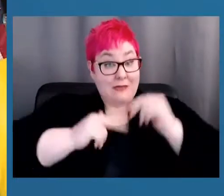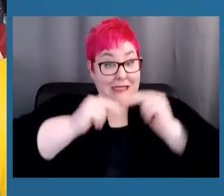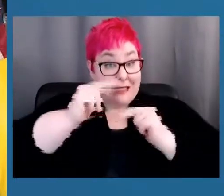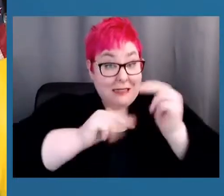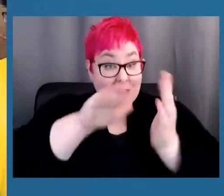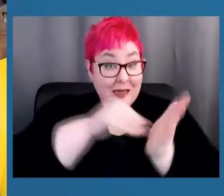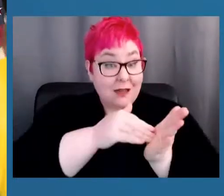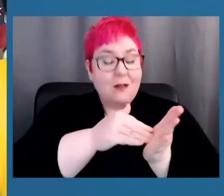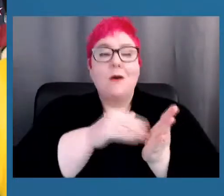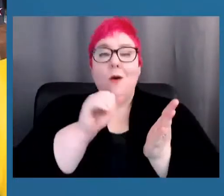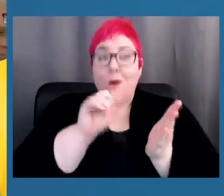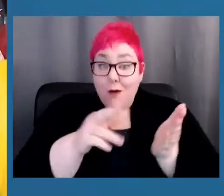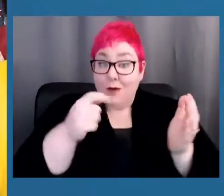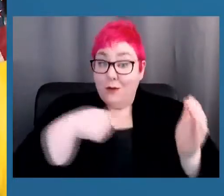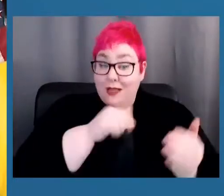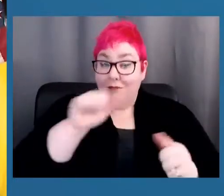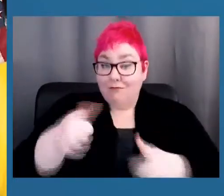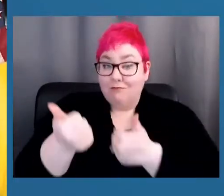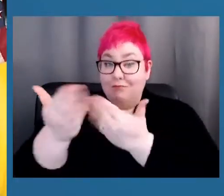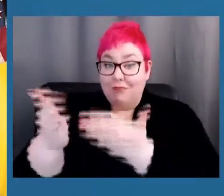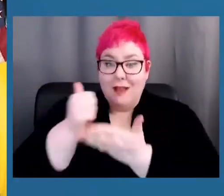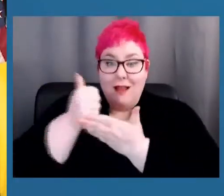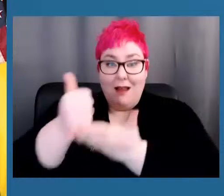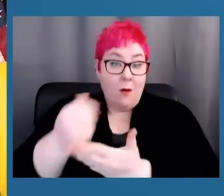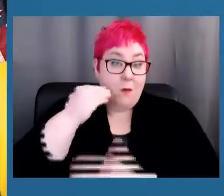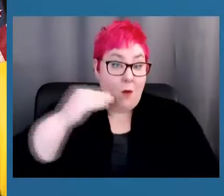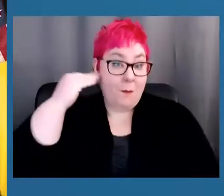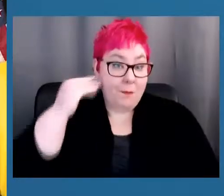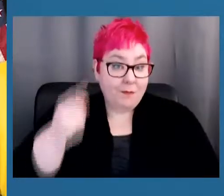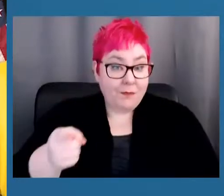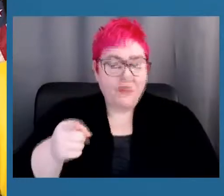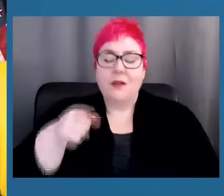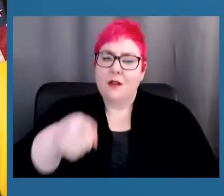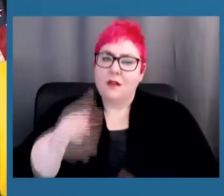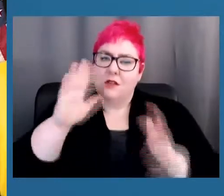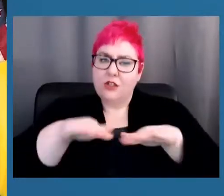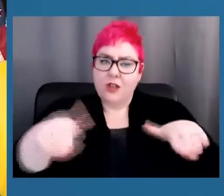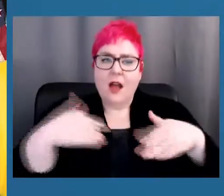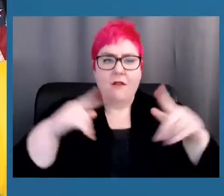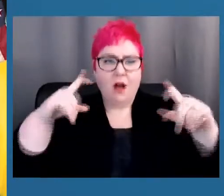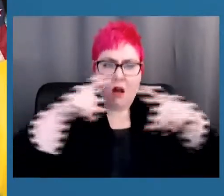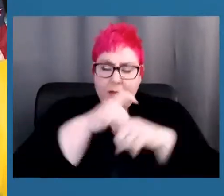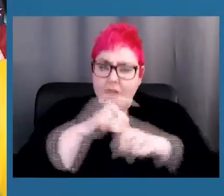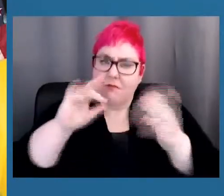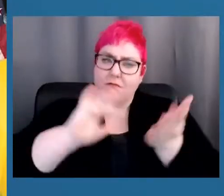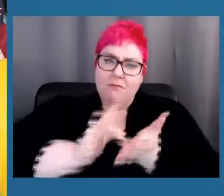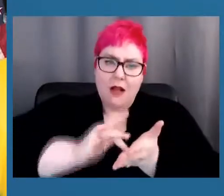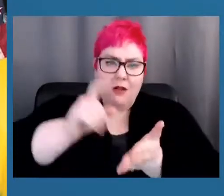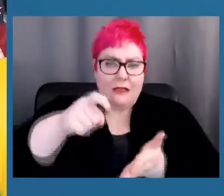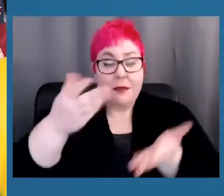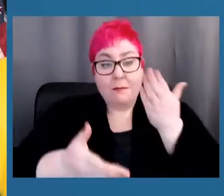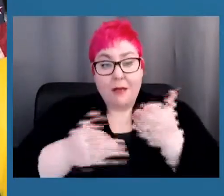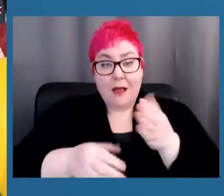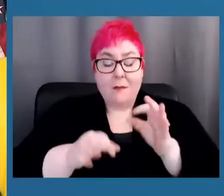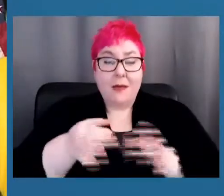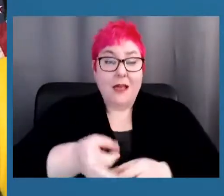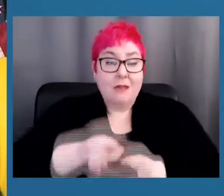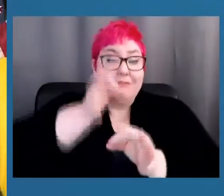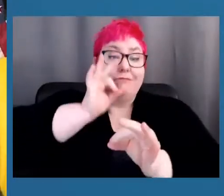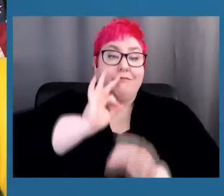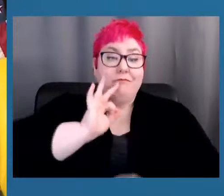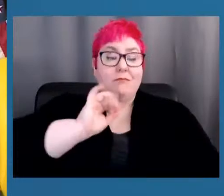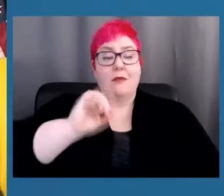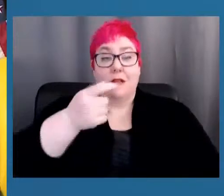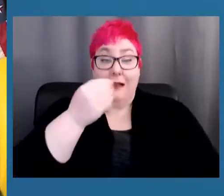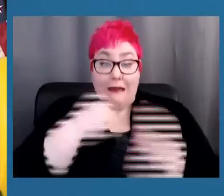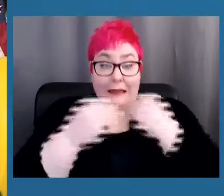their homes. These are children with very complex medical problems. They might need tubes to help them eat, tubes to help them breathe,